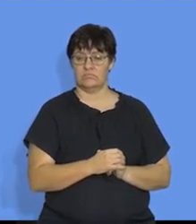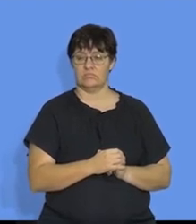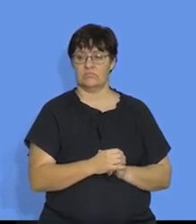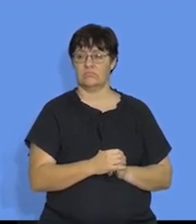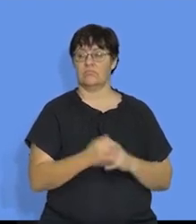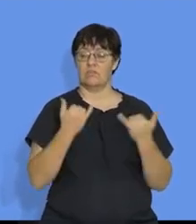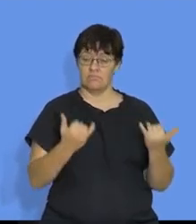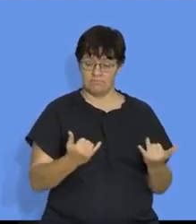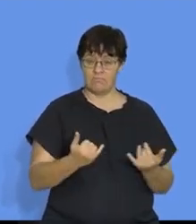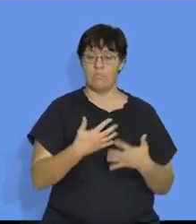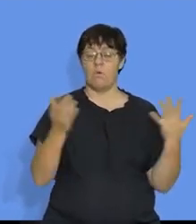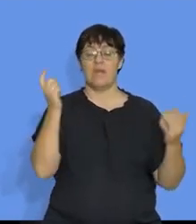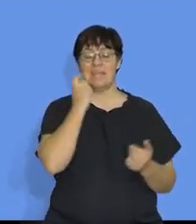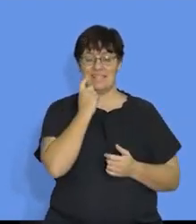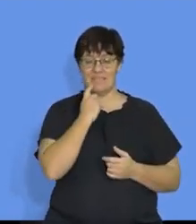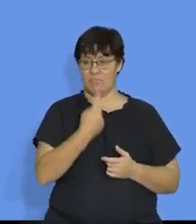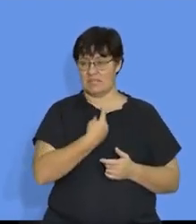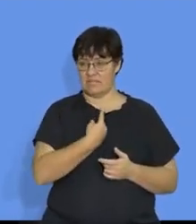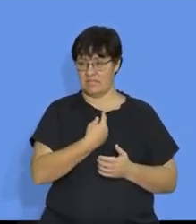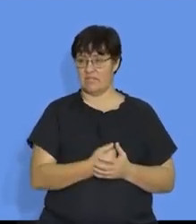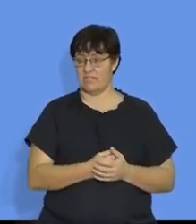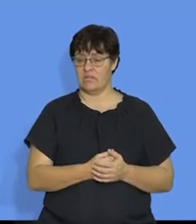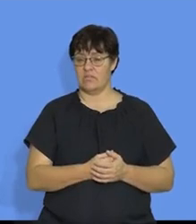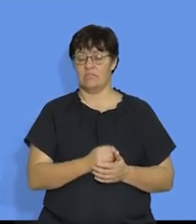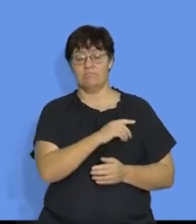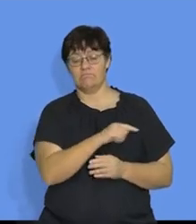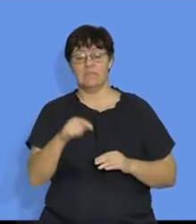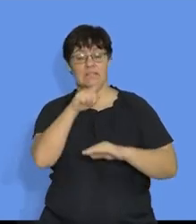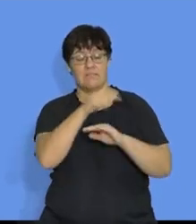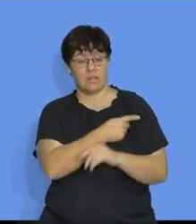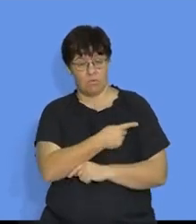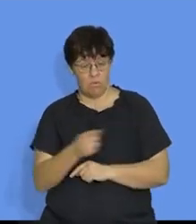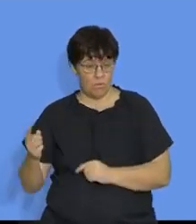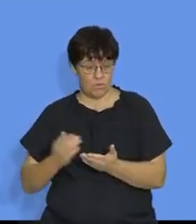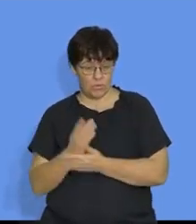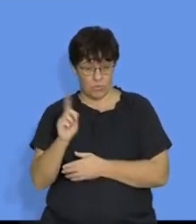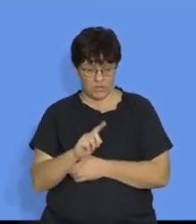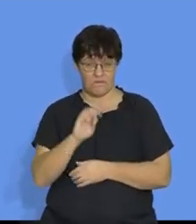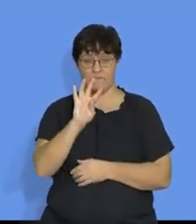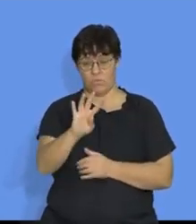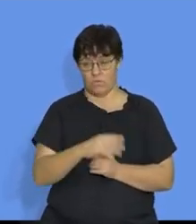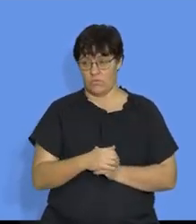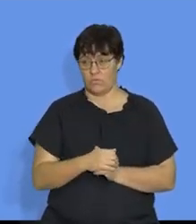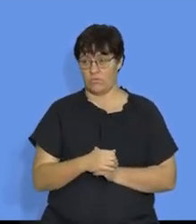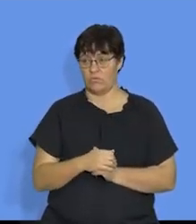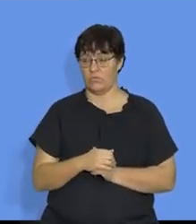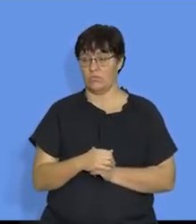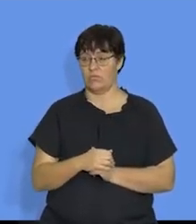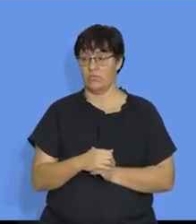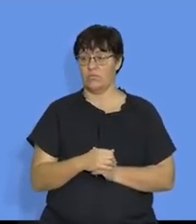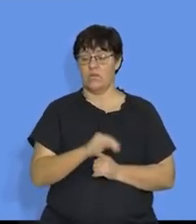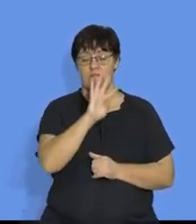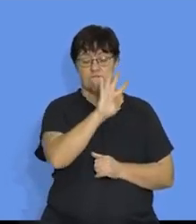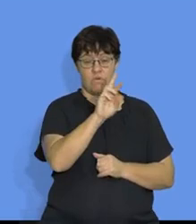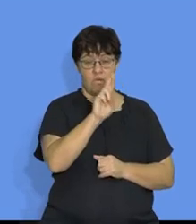Cool, everybody. And to make this even easier for myself, I'm going to divide everything by 4. So I'm going to